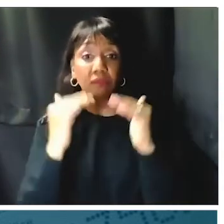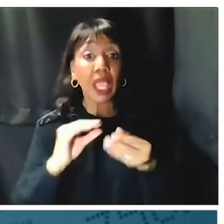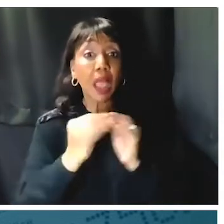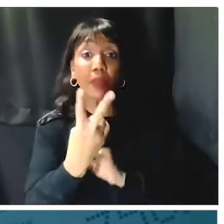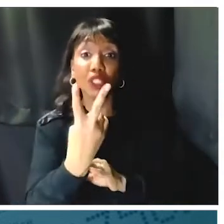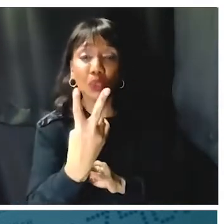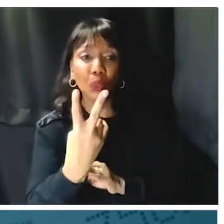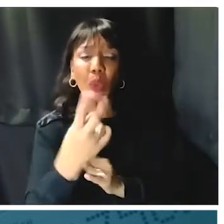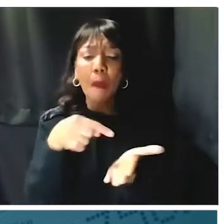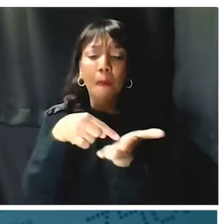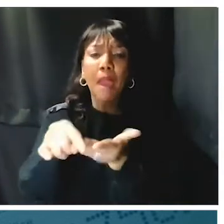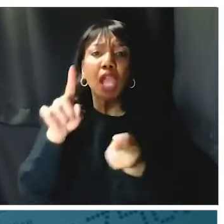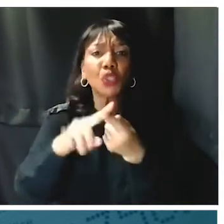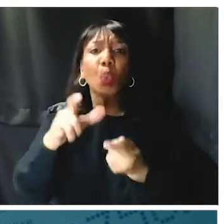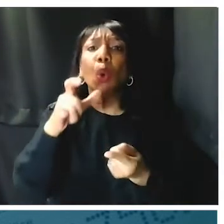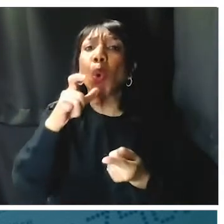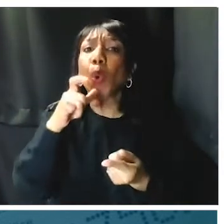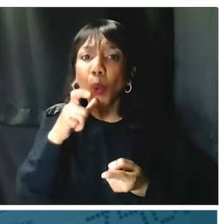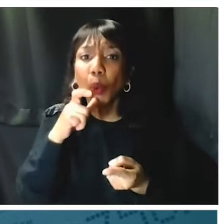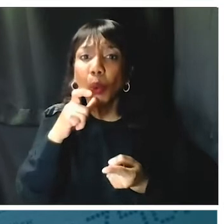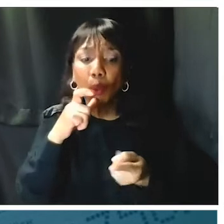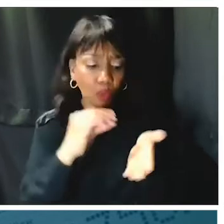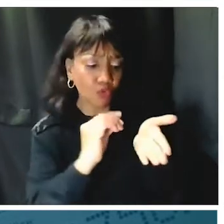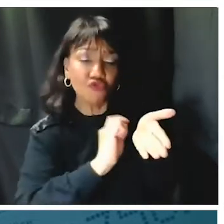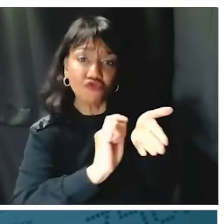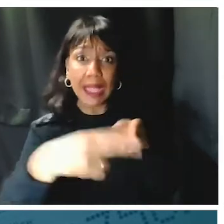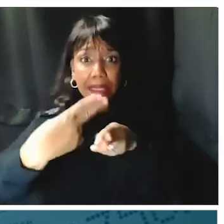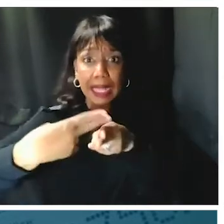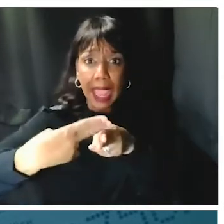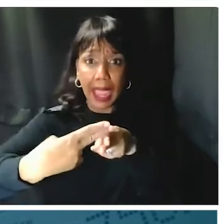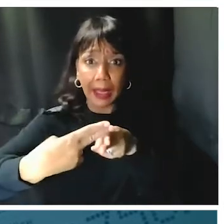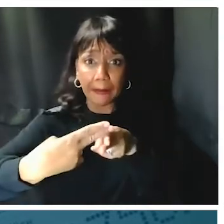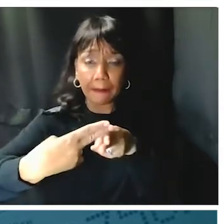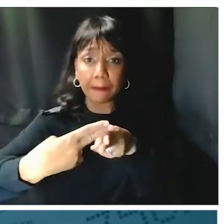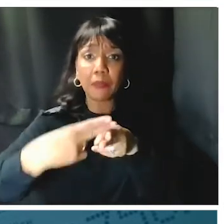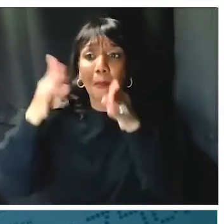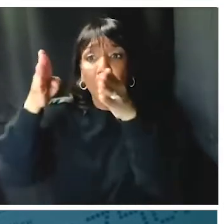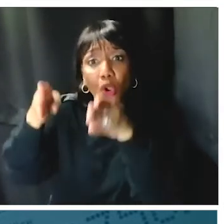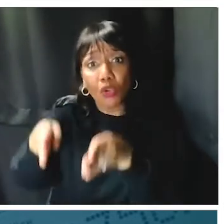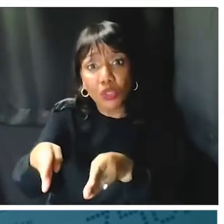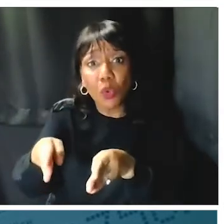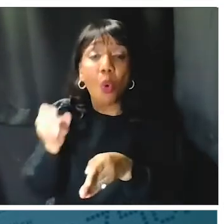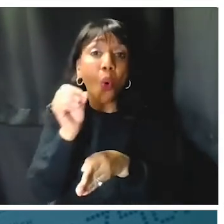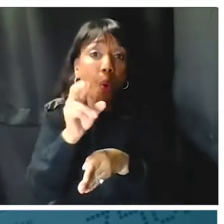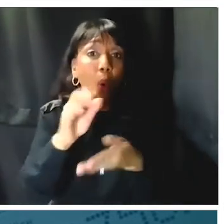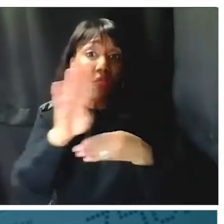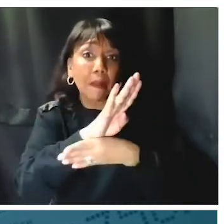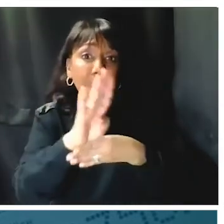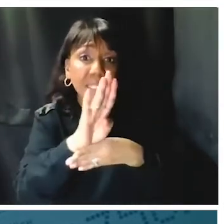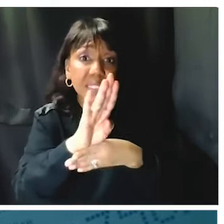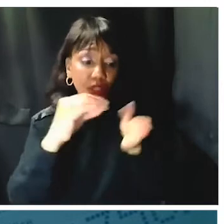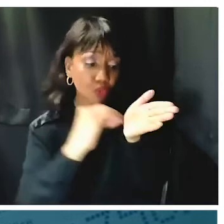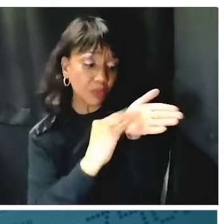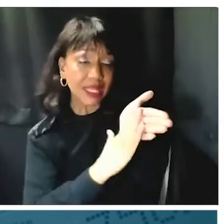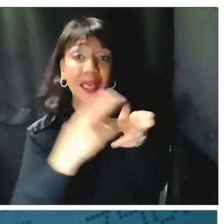Fill in the Pay Exactly to the Order of line immediately. This is where you write the name of the person or